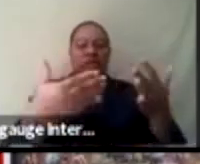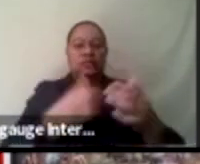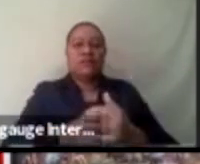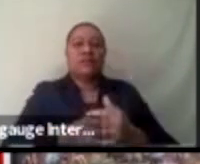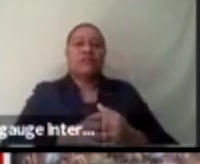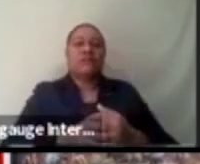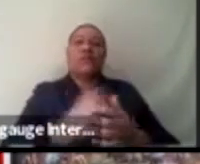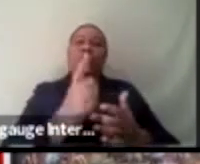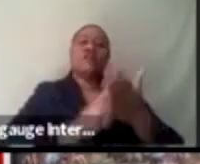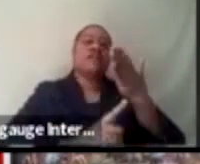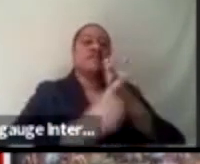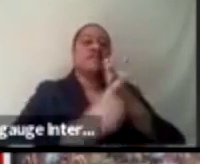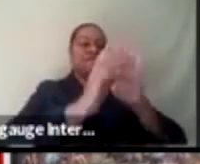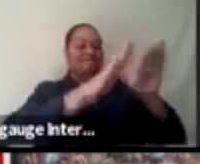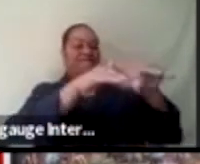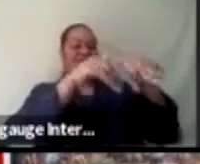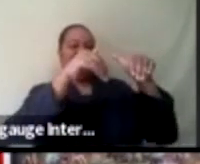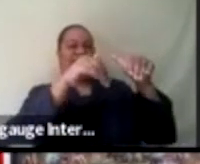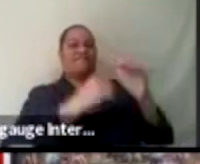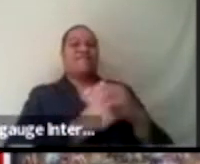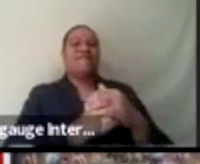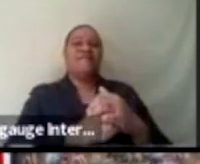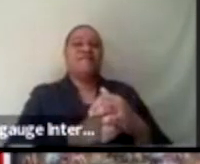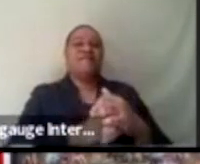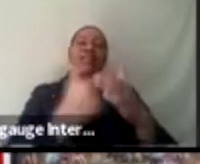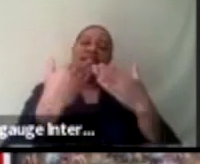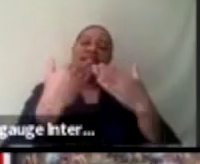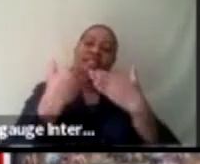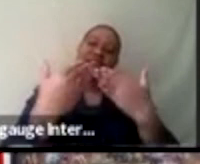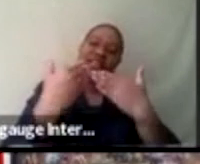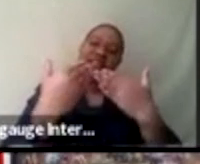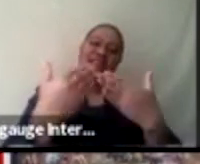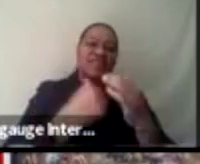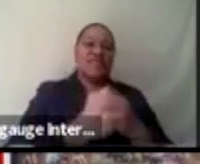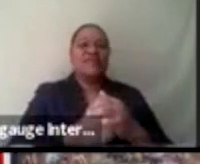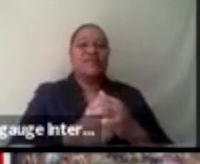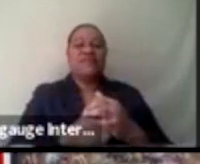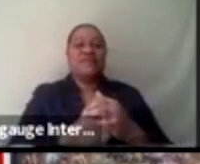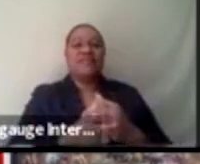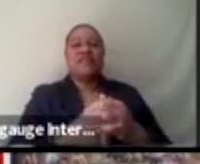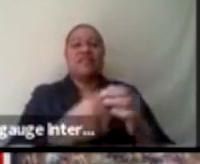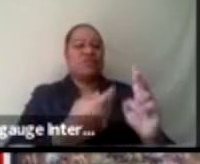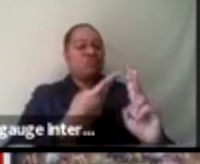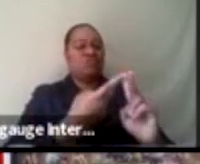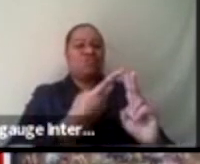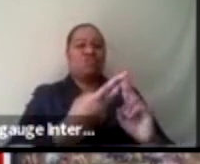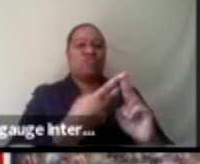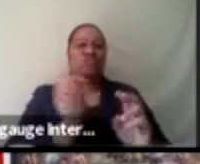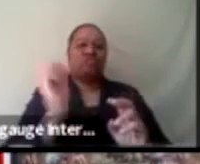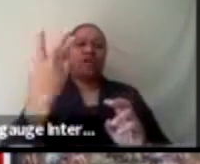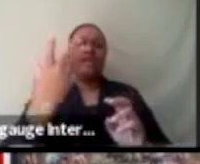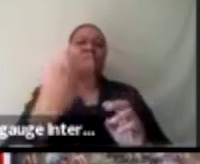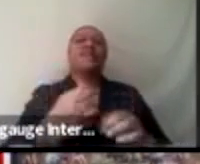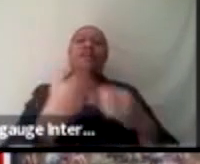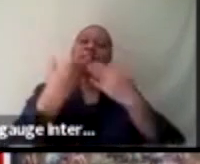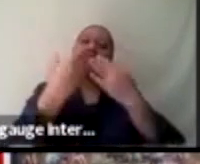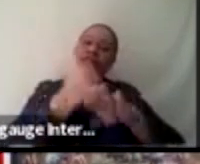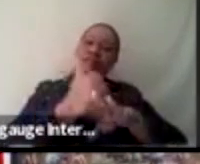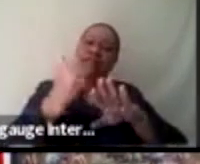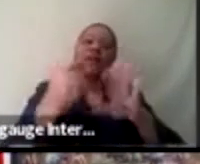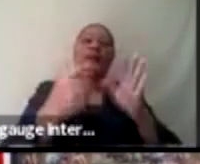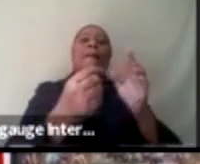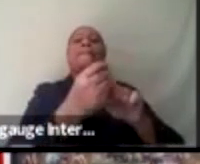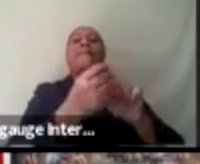relationship with the Forum. Thank you too, Dame Meg, and to the government and the people of Papua New